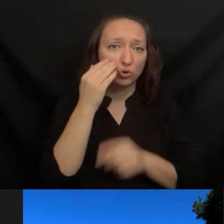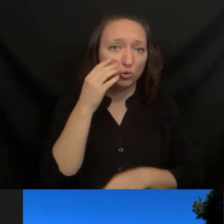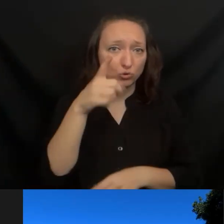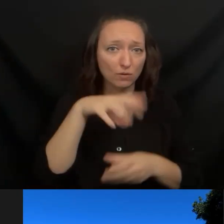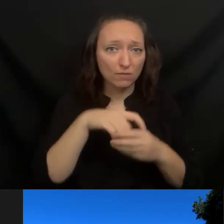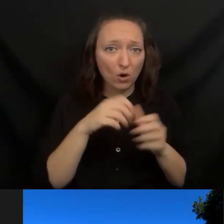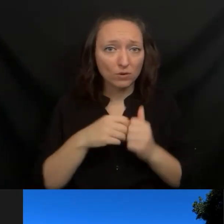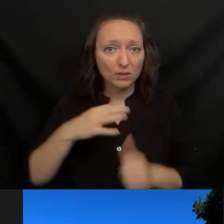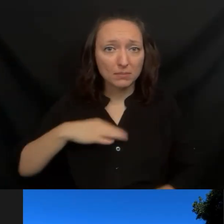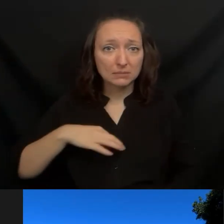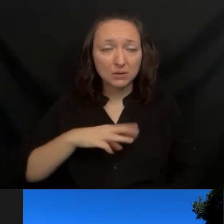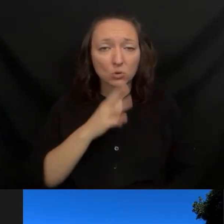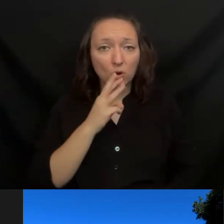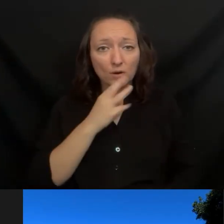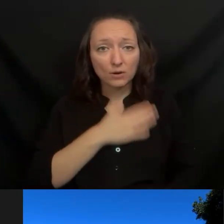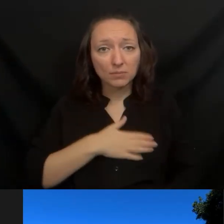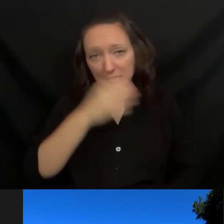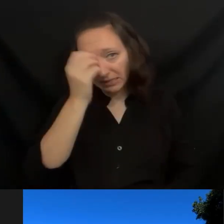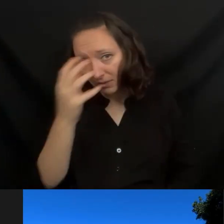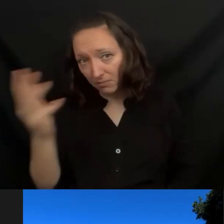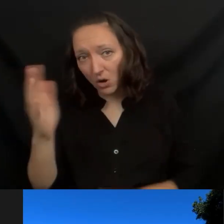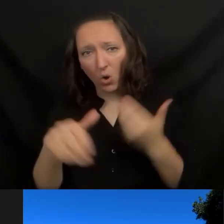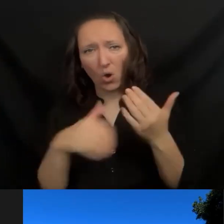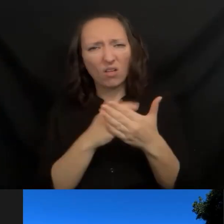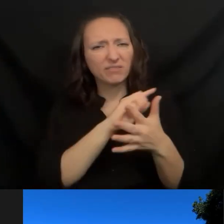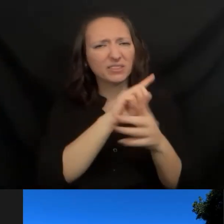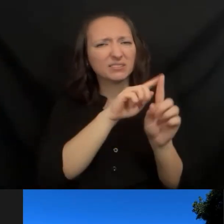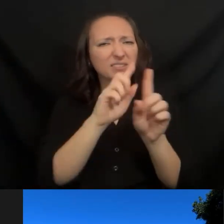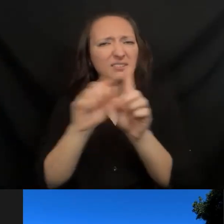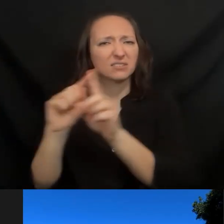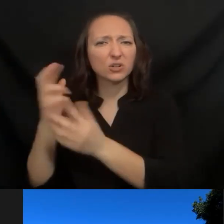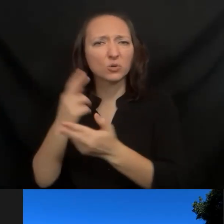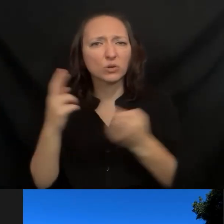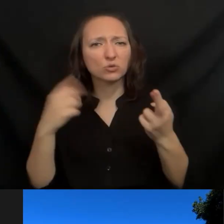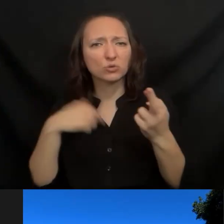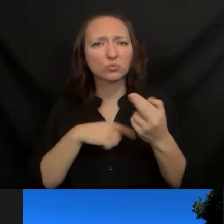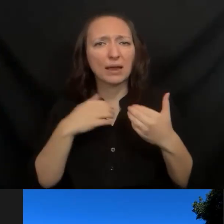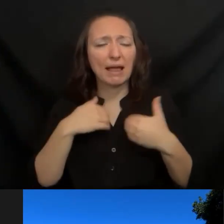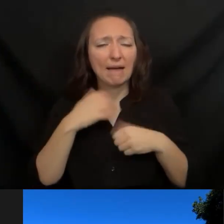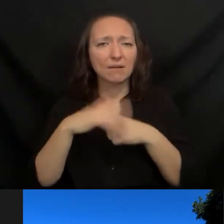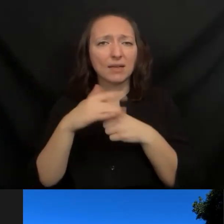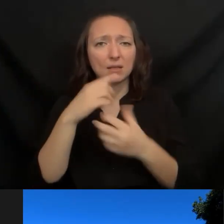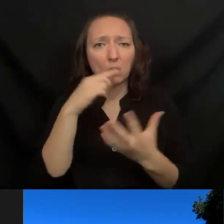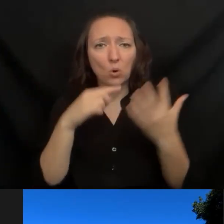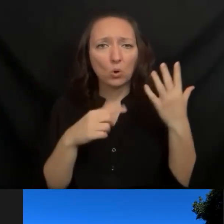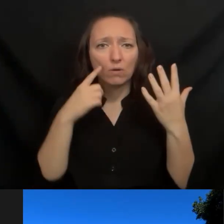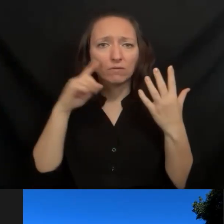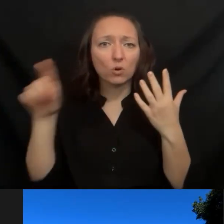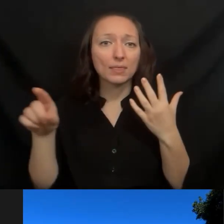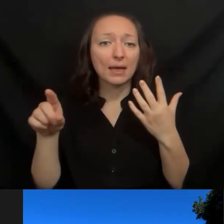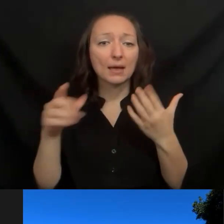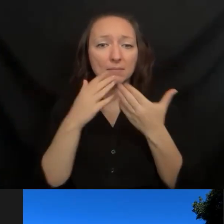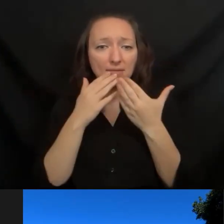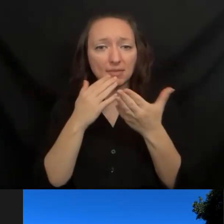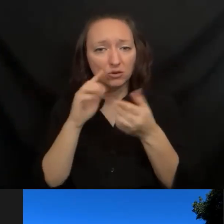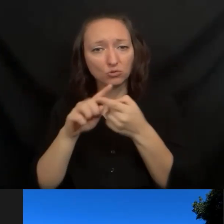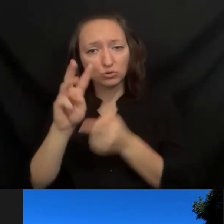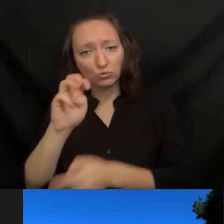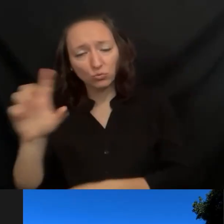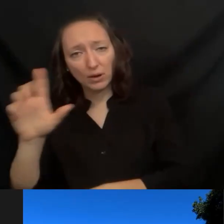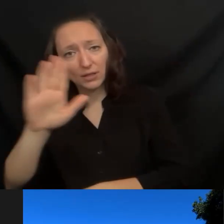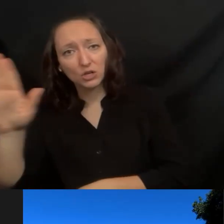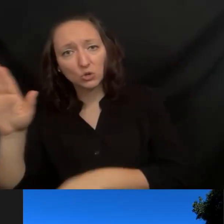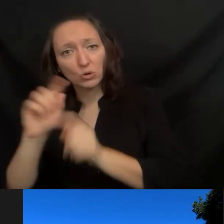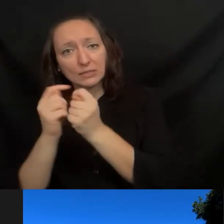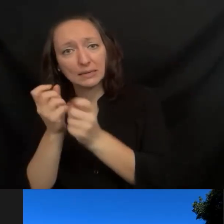questions, please make sure that they know all the resources that we've made available to them. And thanks, Will, to you and the team for making that a